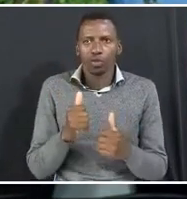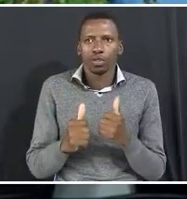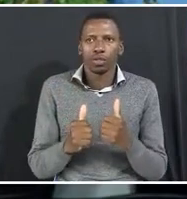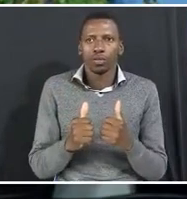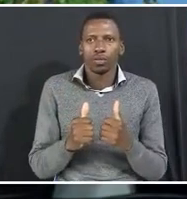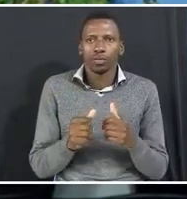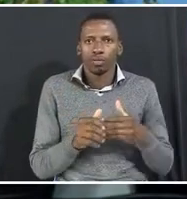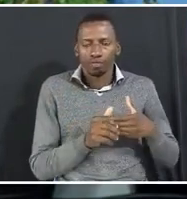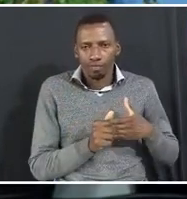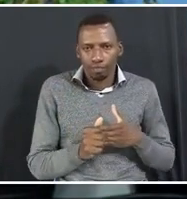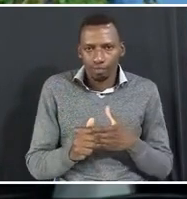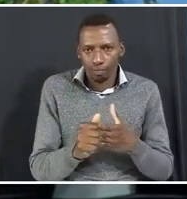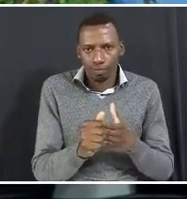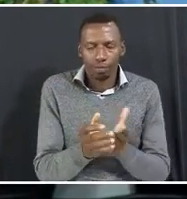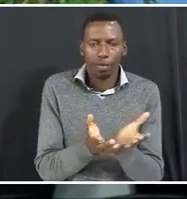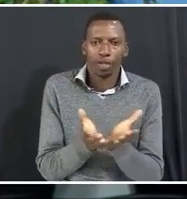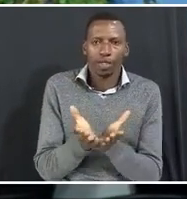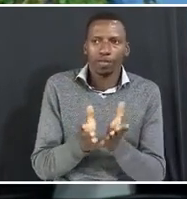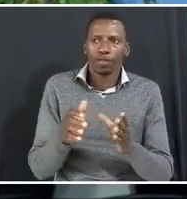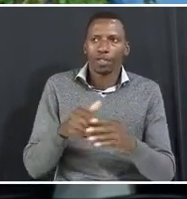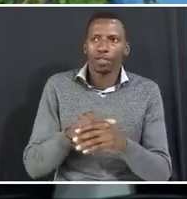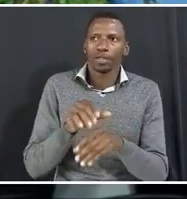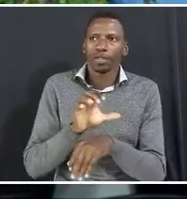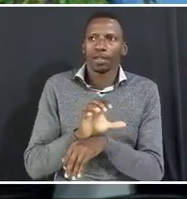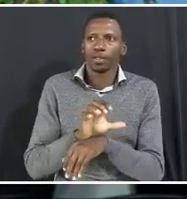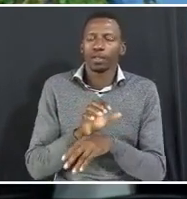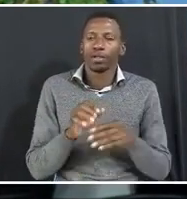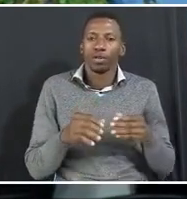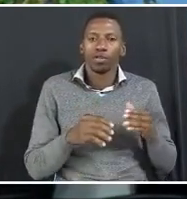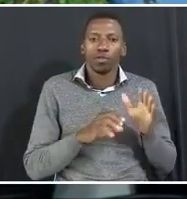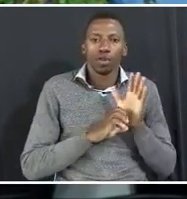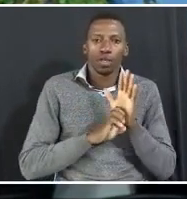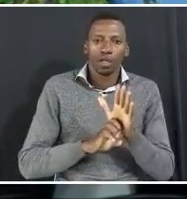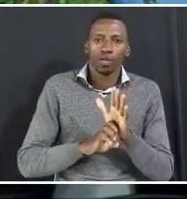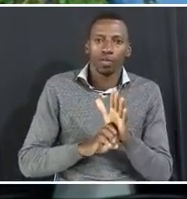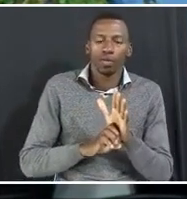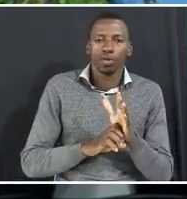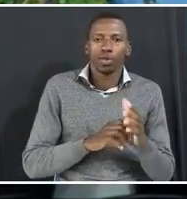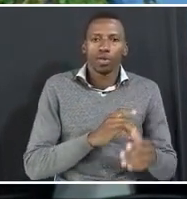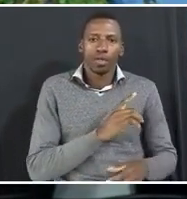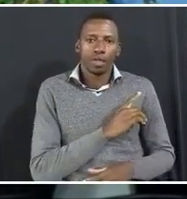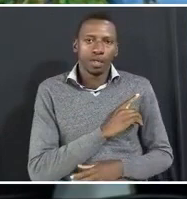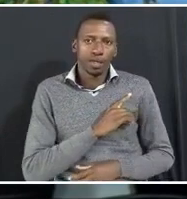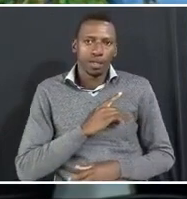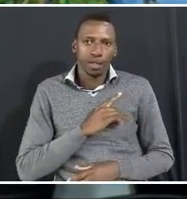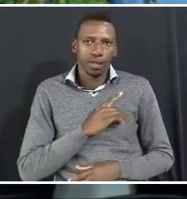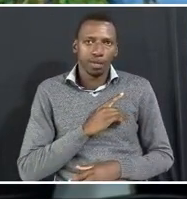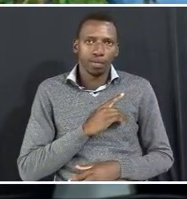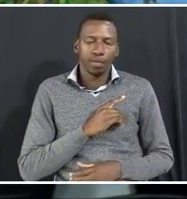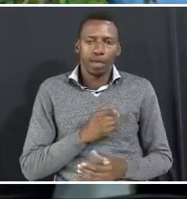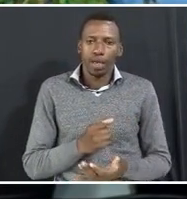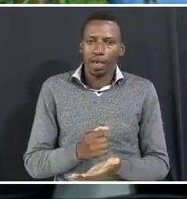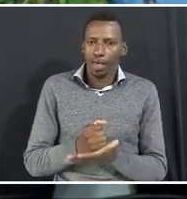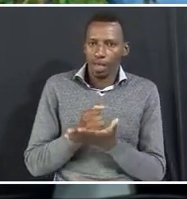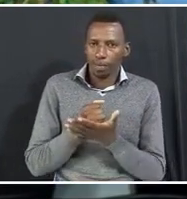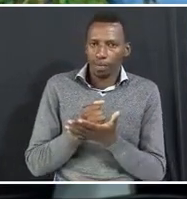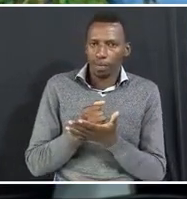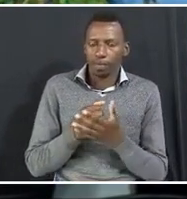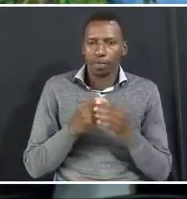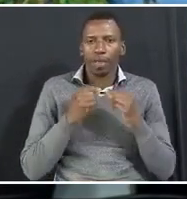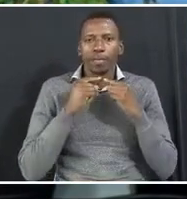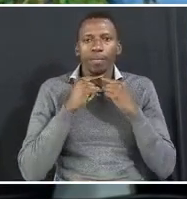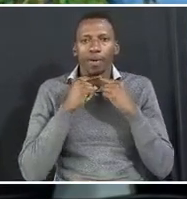that guides the service in the church. For example, the deaconate assists the pastoral in